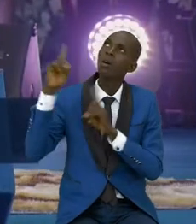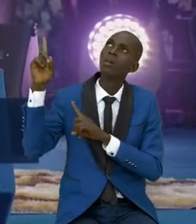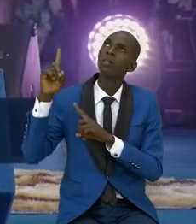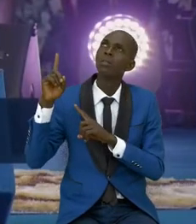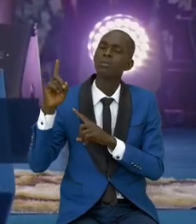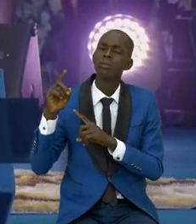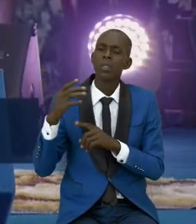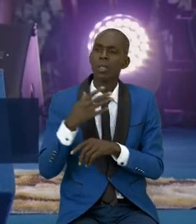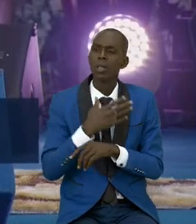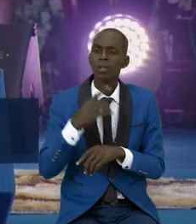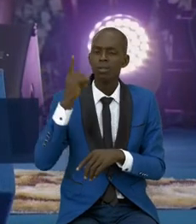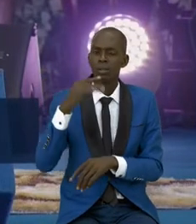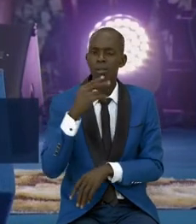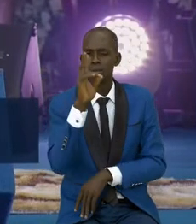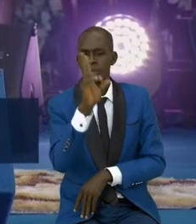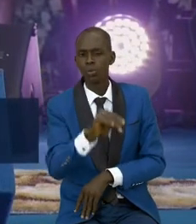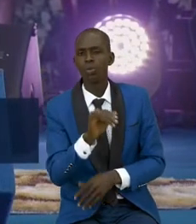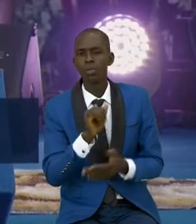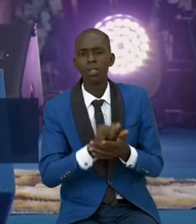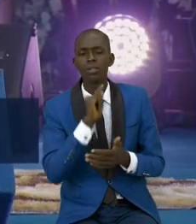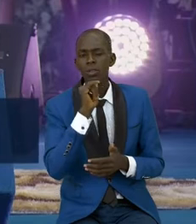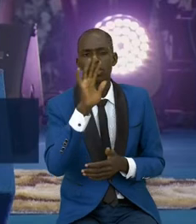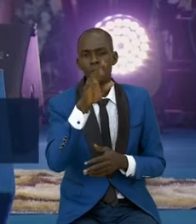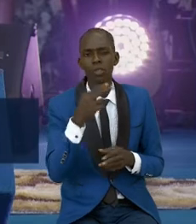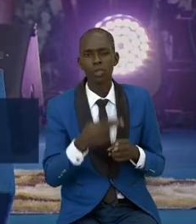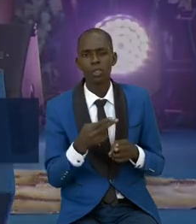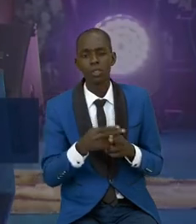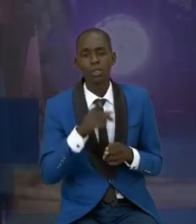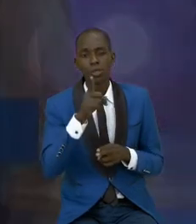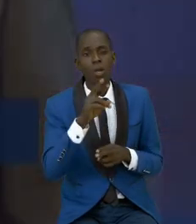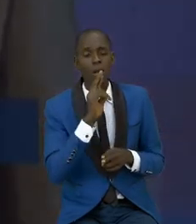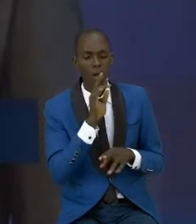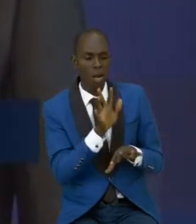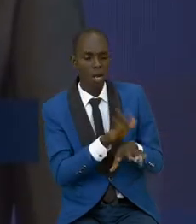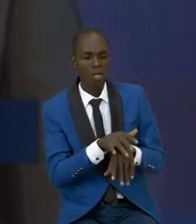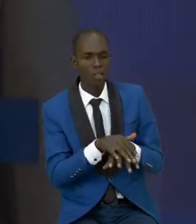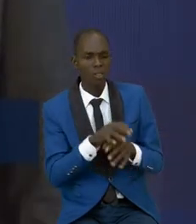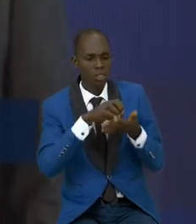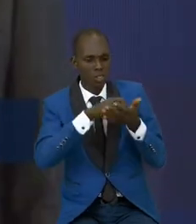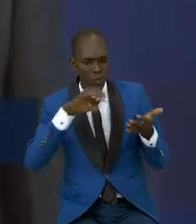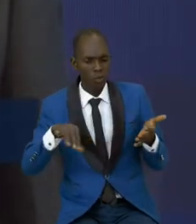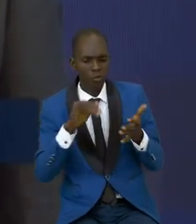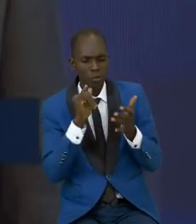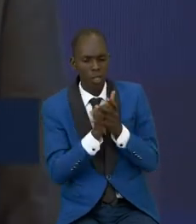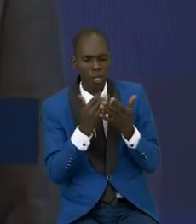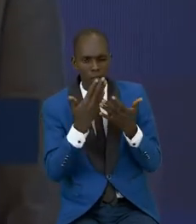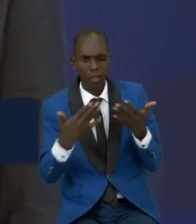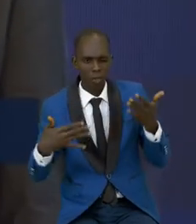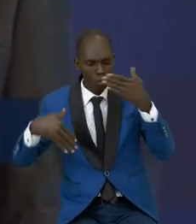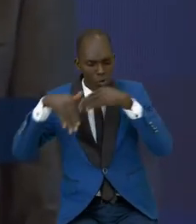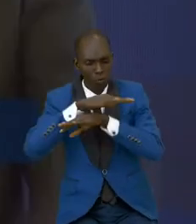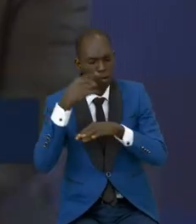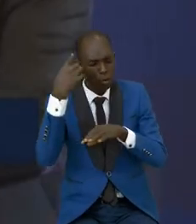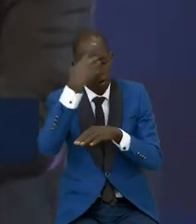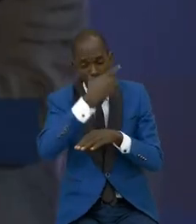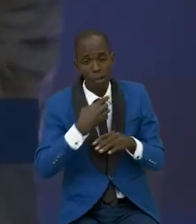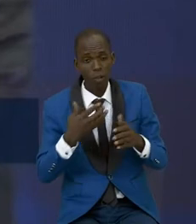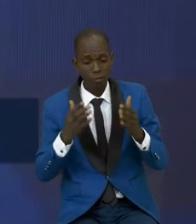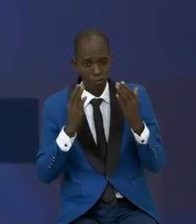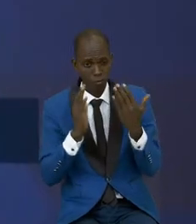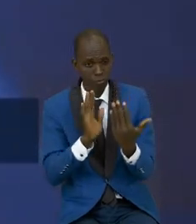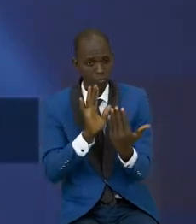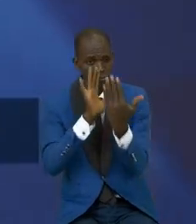your name. You are a hypocrite. Remove the face mask and let us talk face to face. We